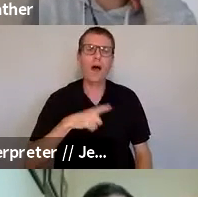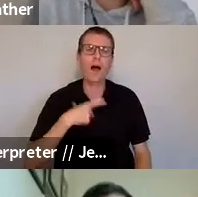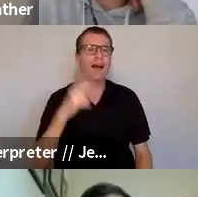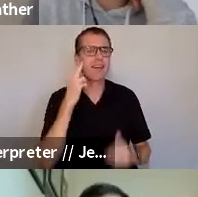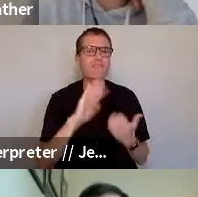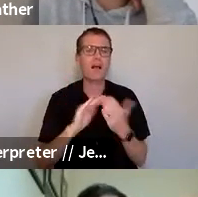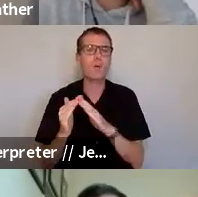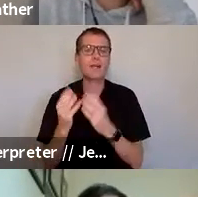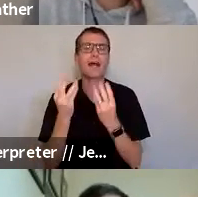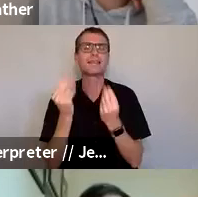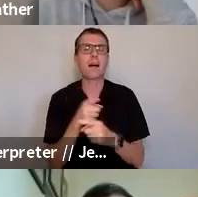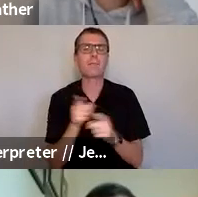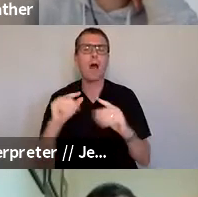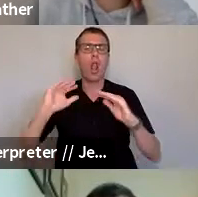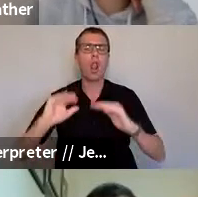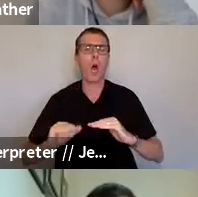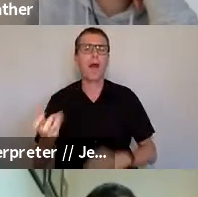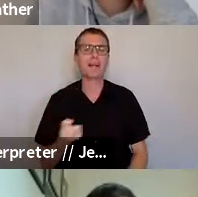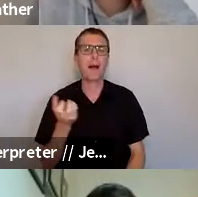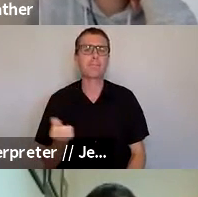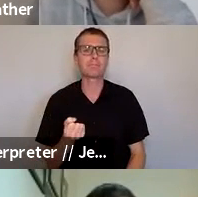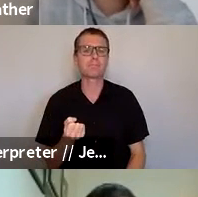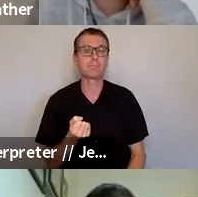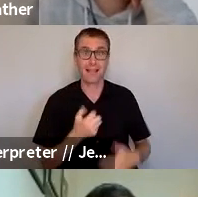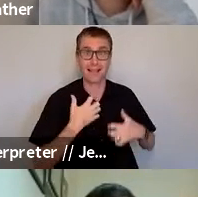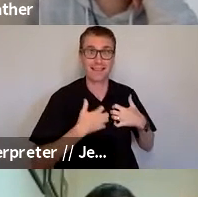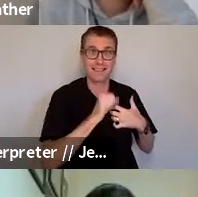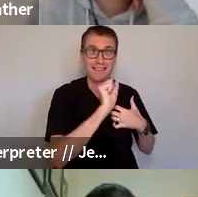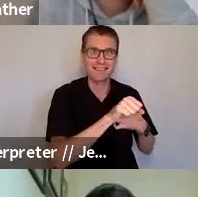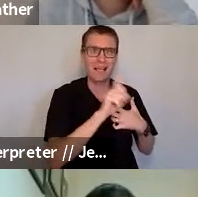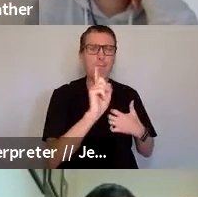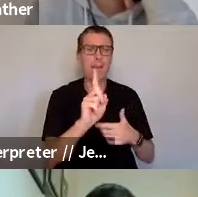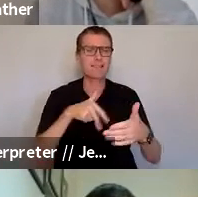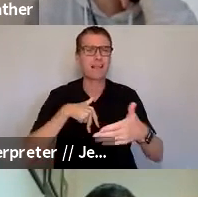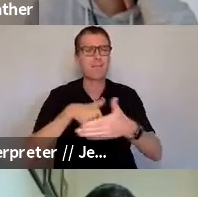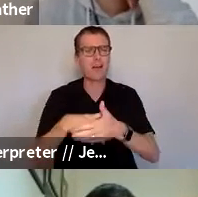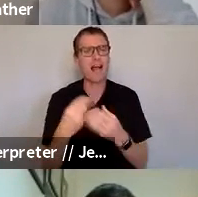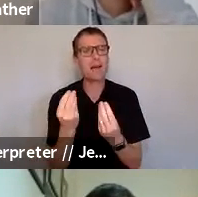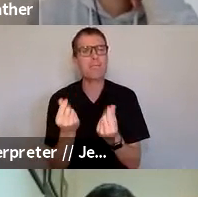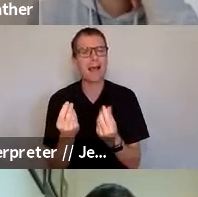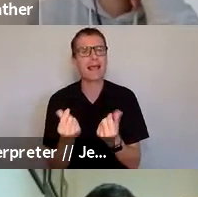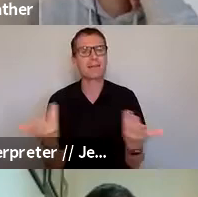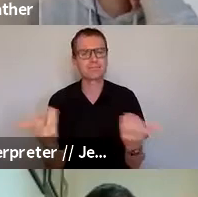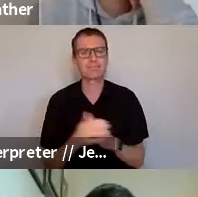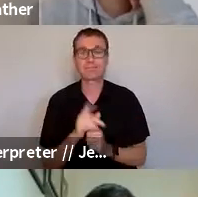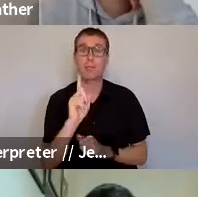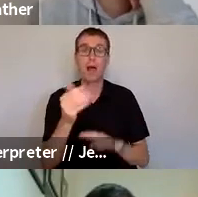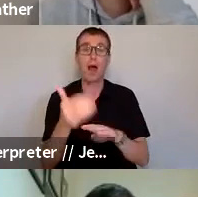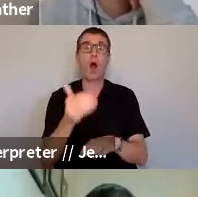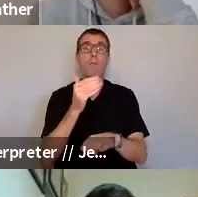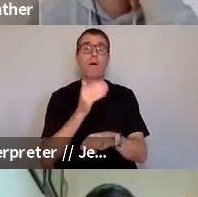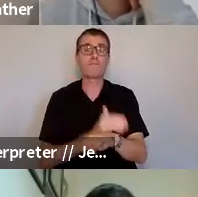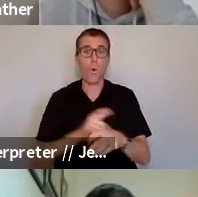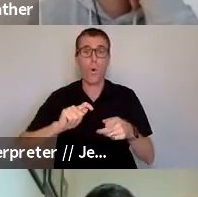community and they'd love to go but just can't afford it. I think if we go back to prior to the lockdown, what we found